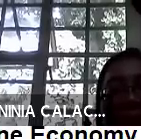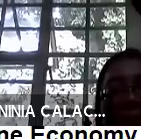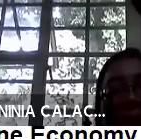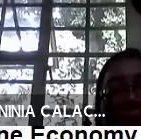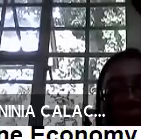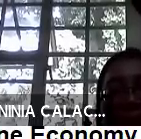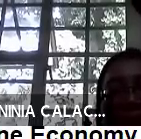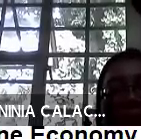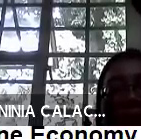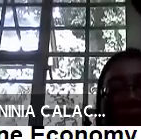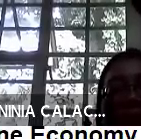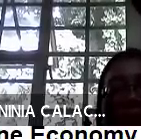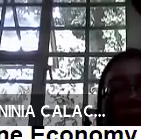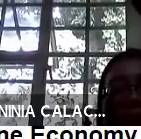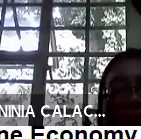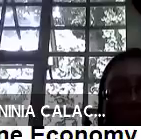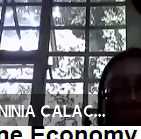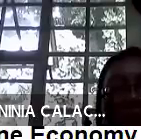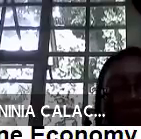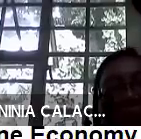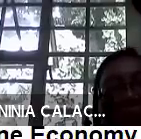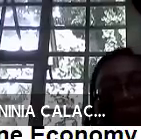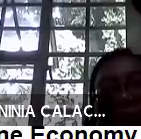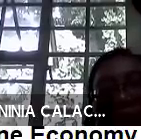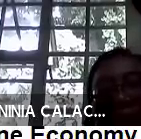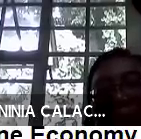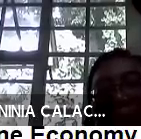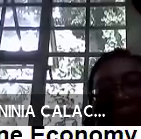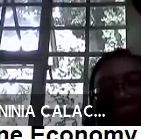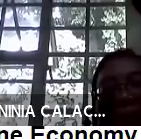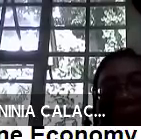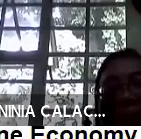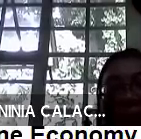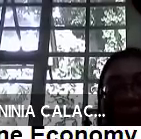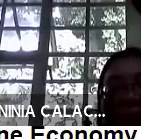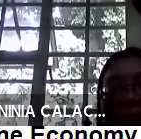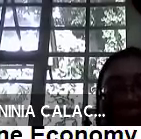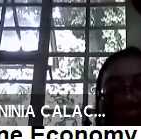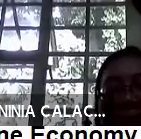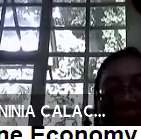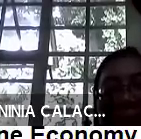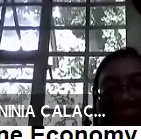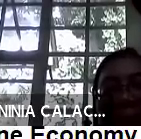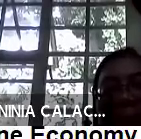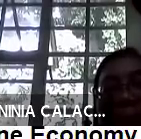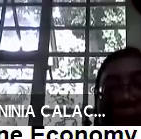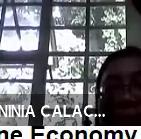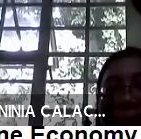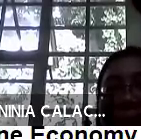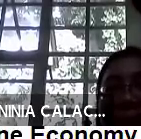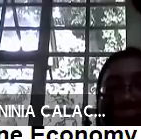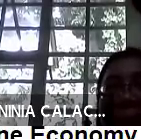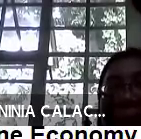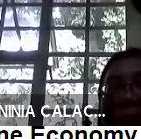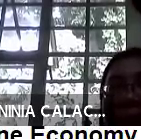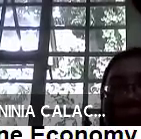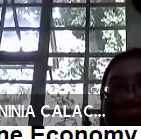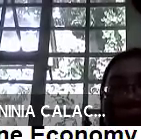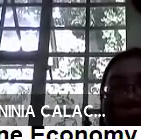have done after the training. So it's a good experience for us. And we have done that Luzon,